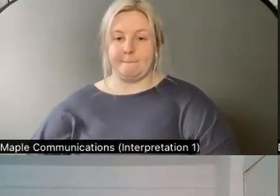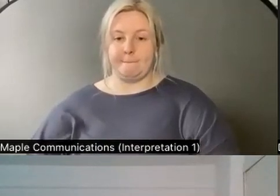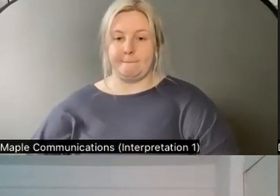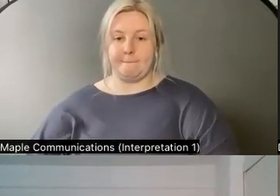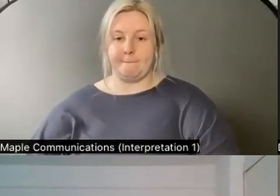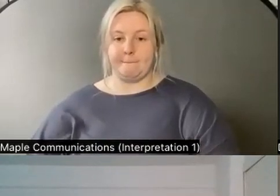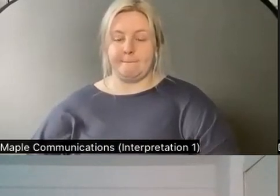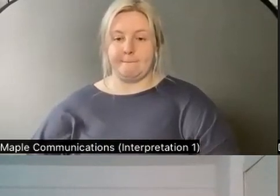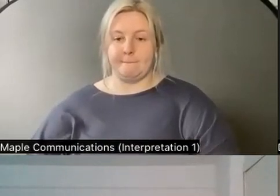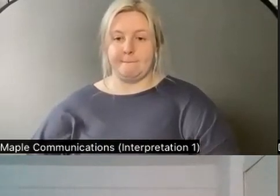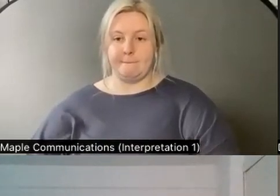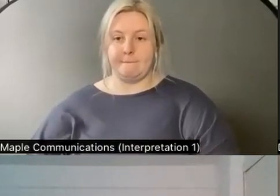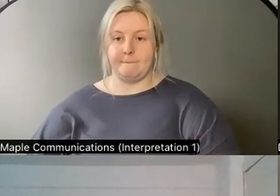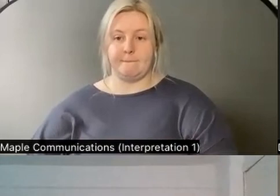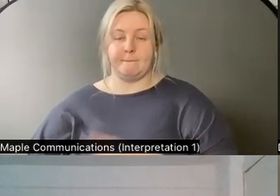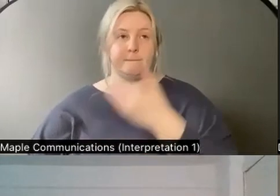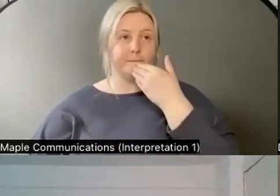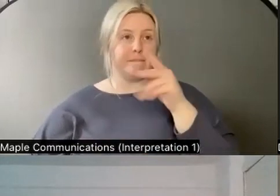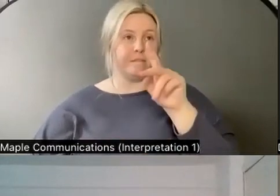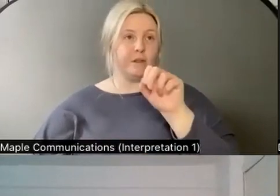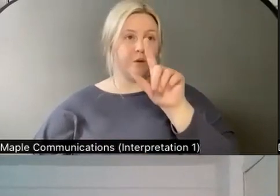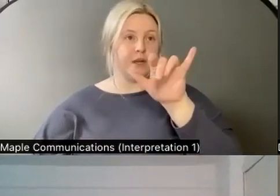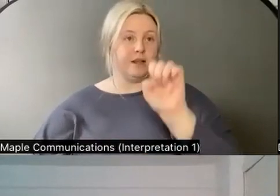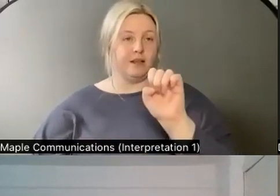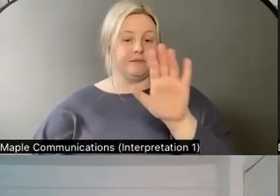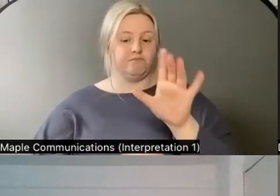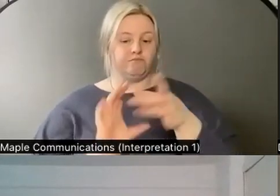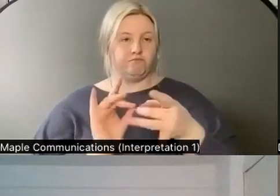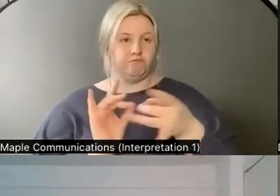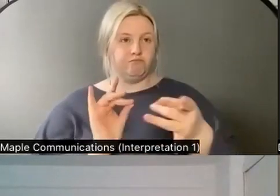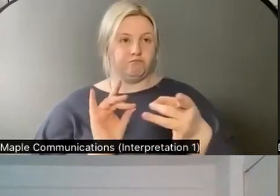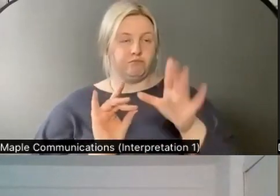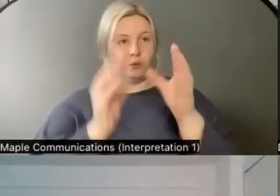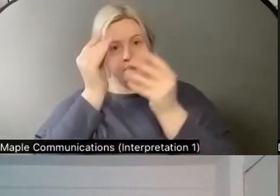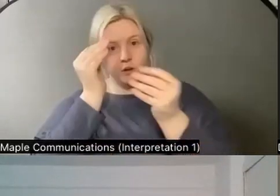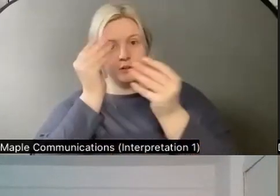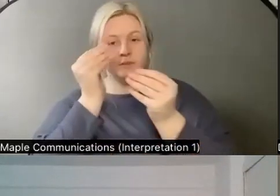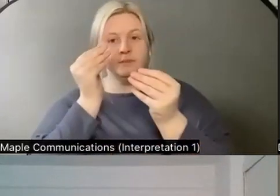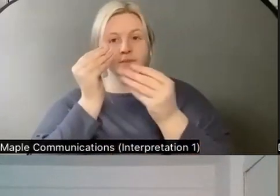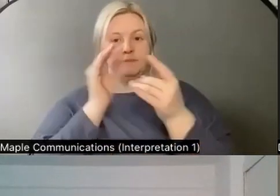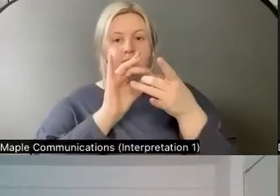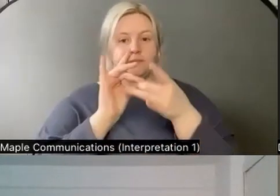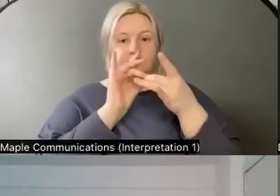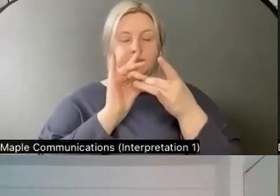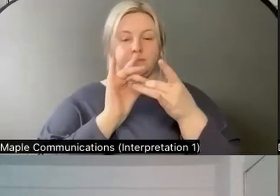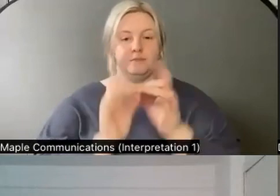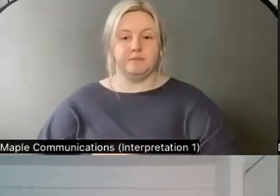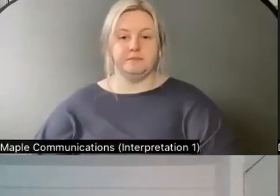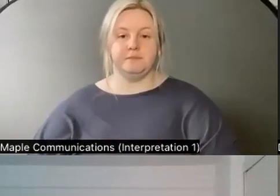Thank you, Kaylee, for bringing those insights and those thoughts and connections.